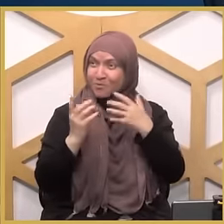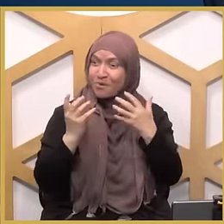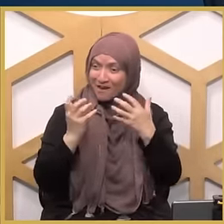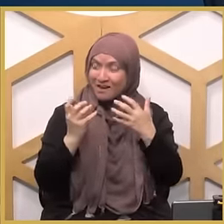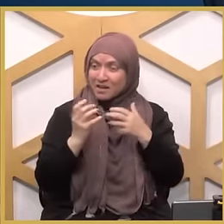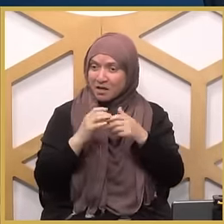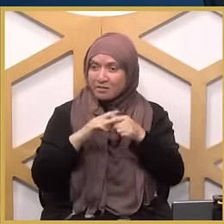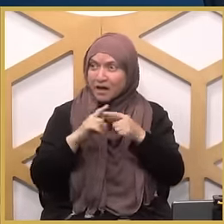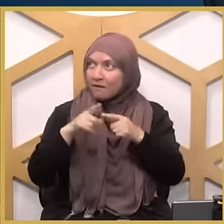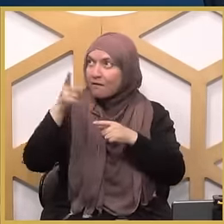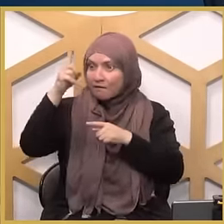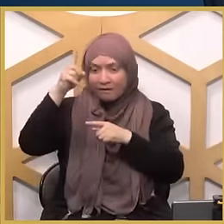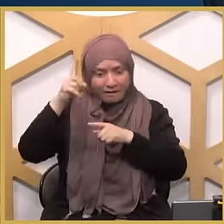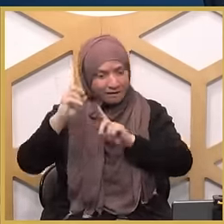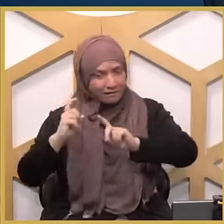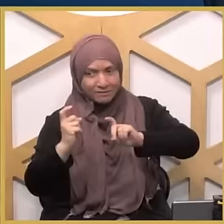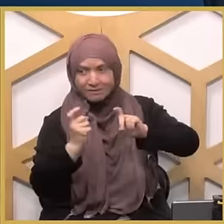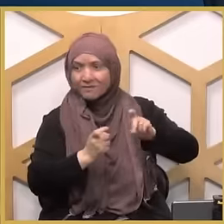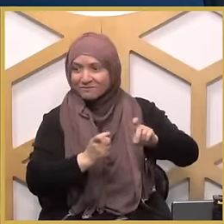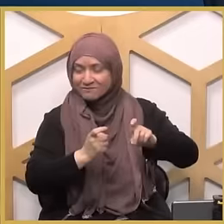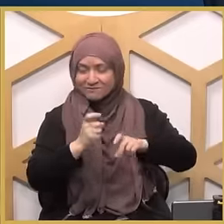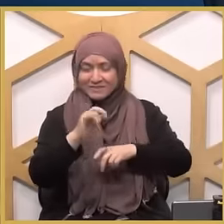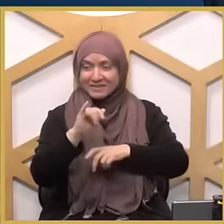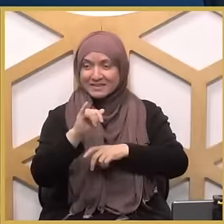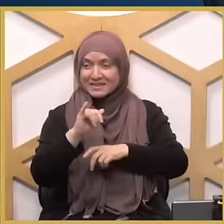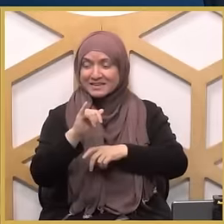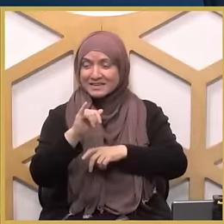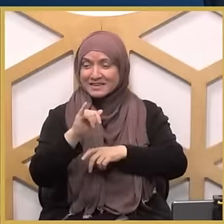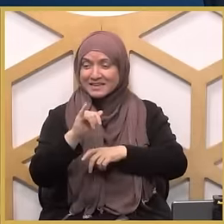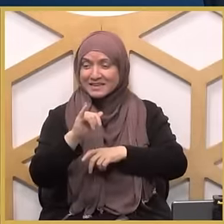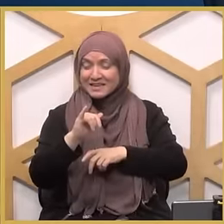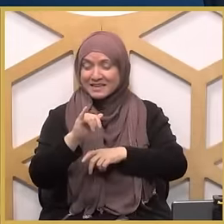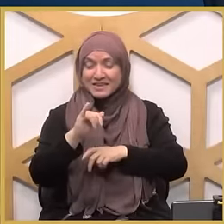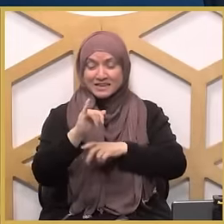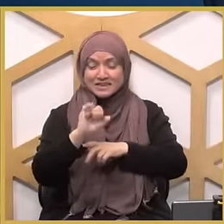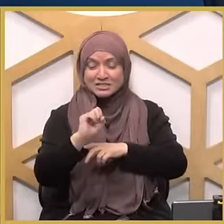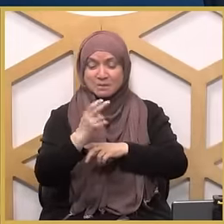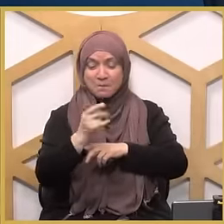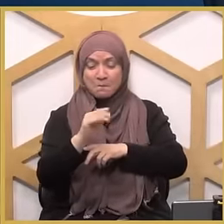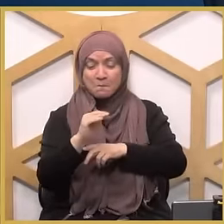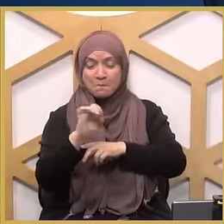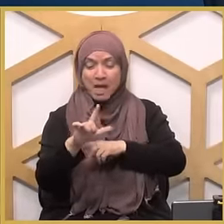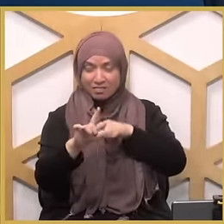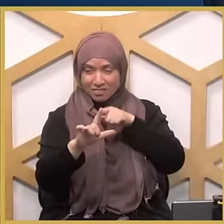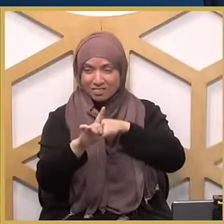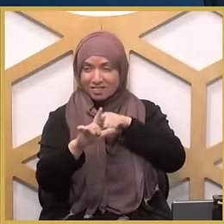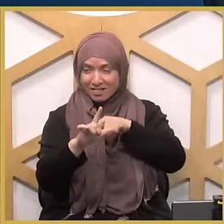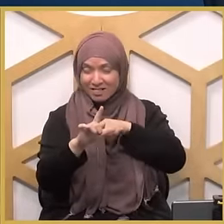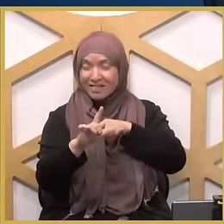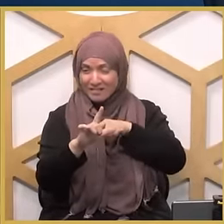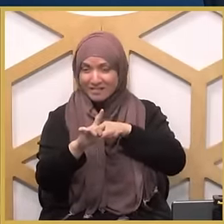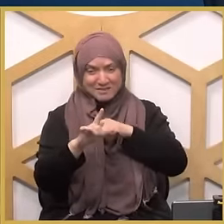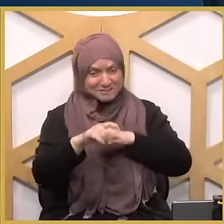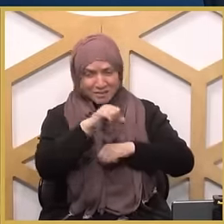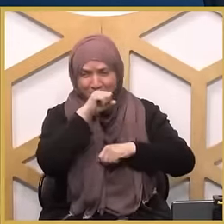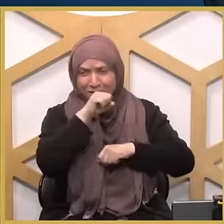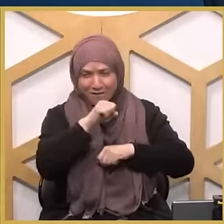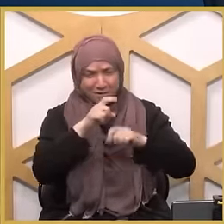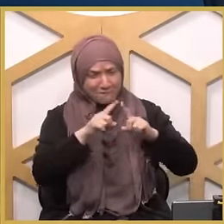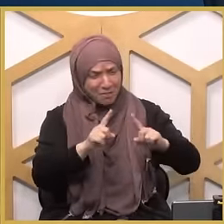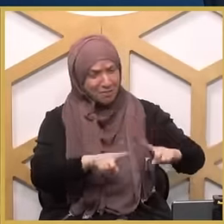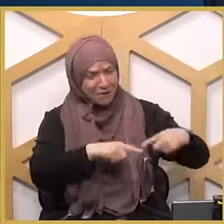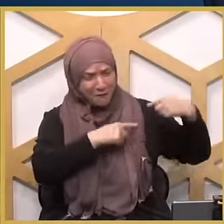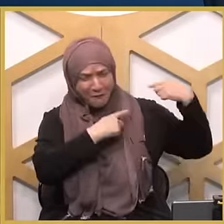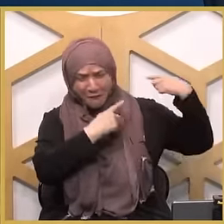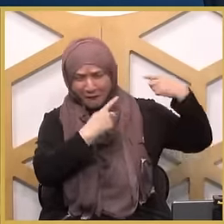Rabbi, I mean, I was waiting for this moment, right? Sami'na wa ata'na. We listen, yeah, we obey. And he goes to send his family